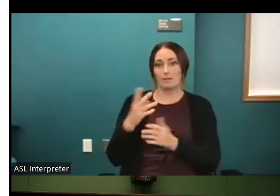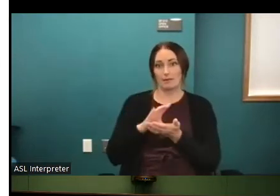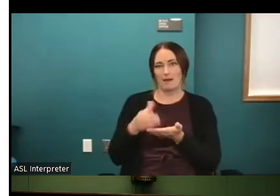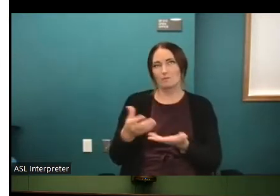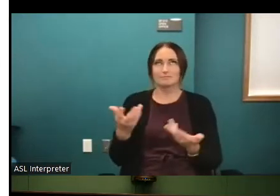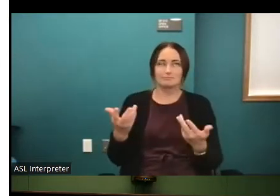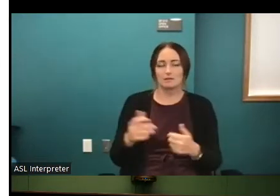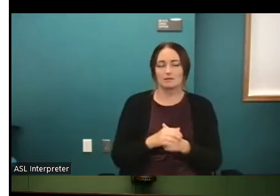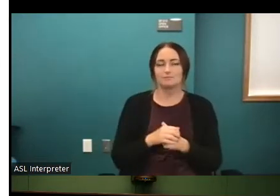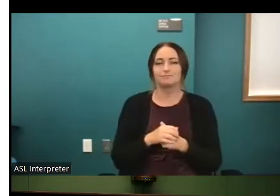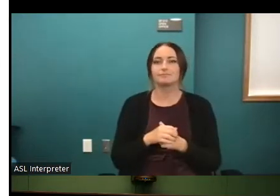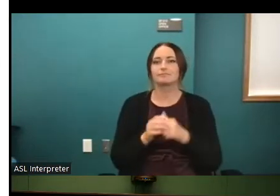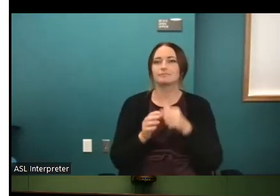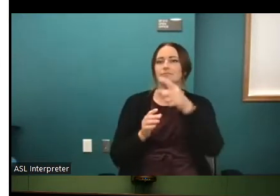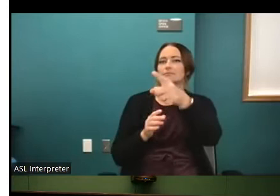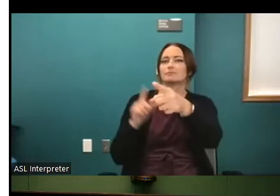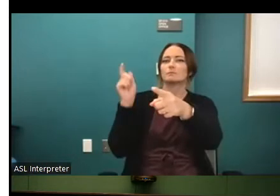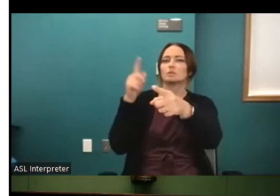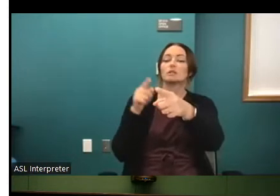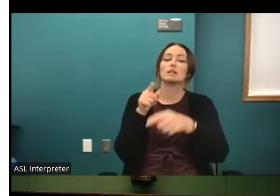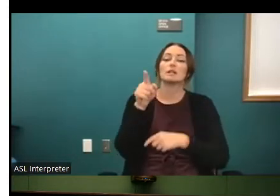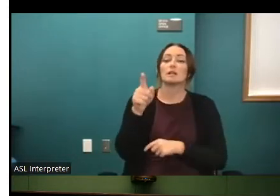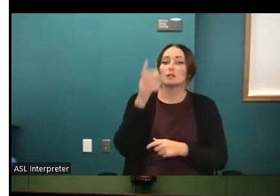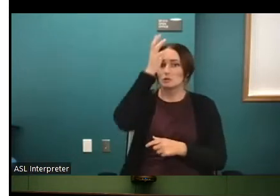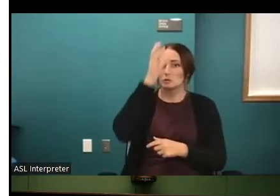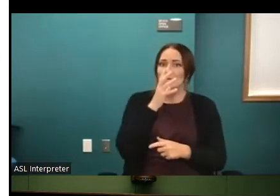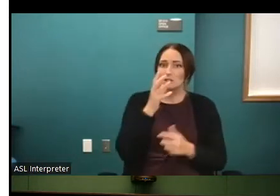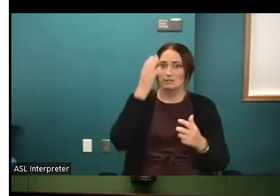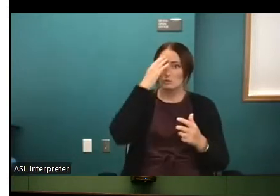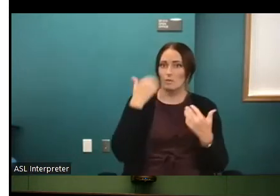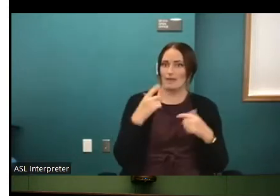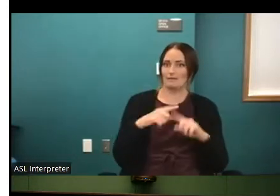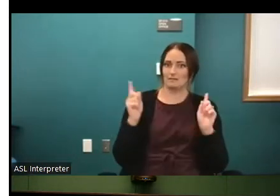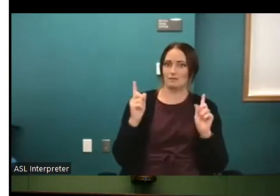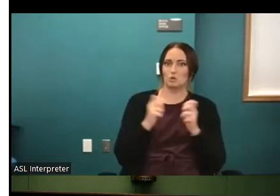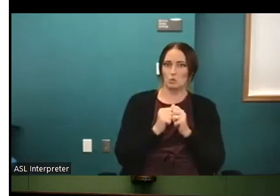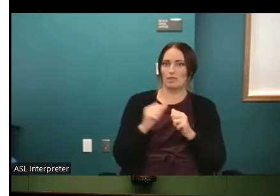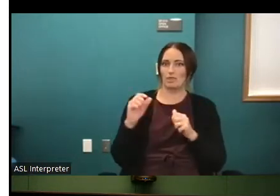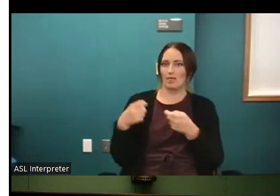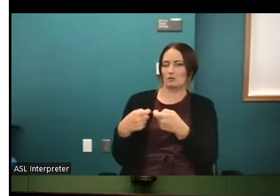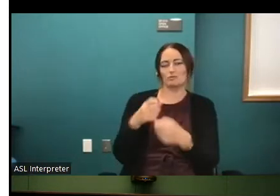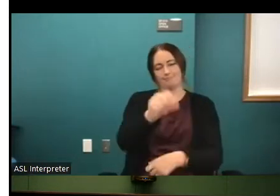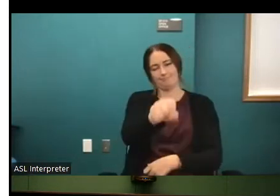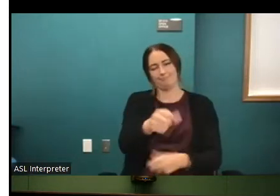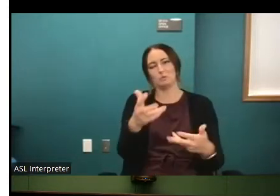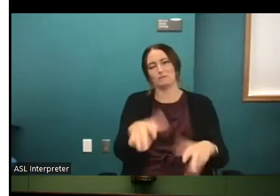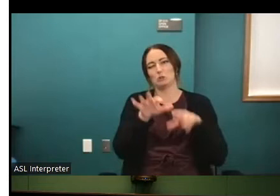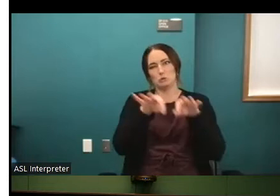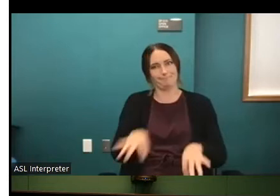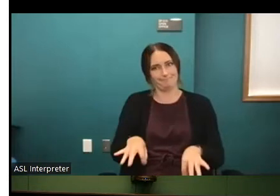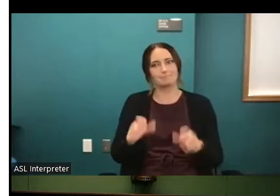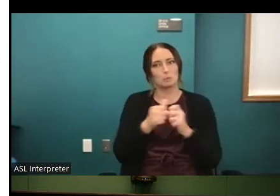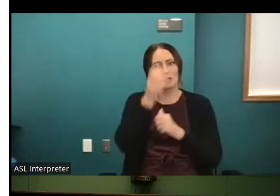don't know. Do parents know that there's the difference in like Yeah. electrodes and Yeah. all the things? We go through that for sure with